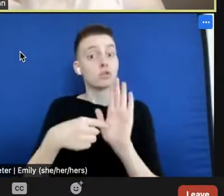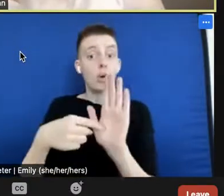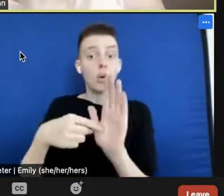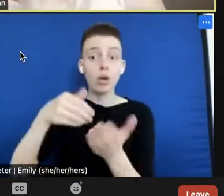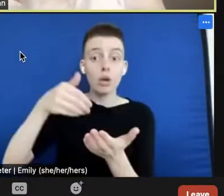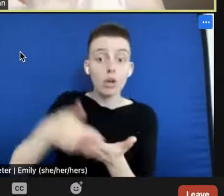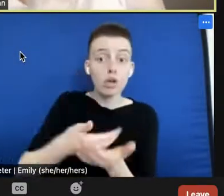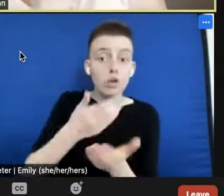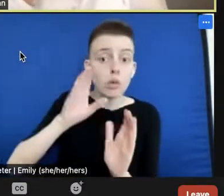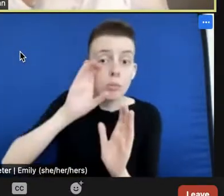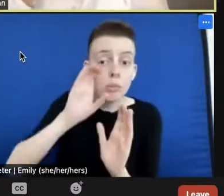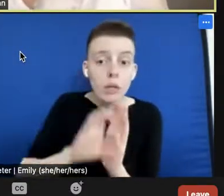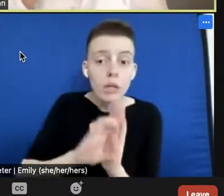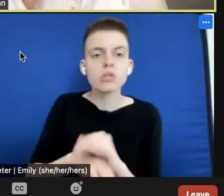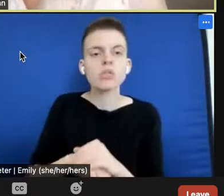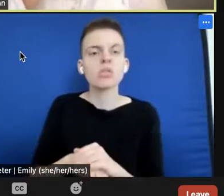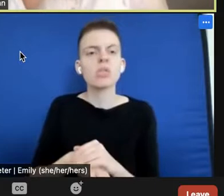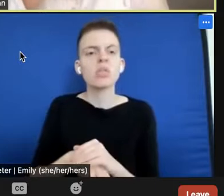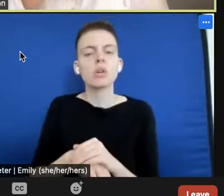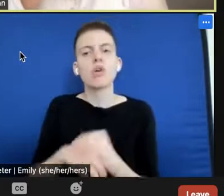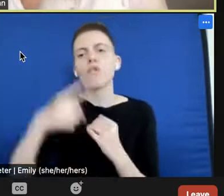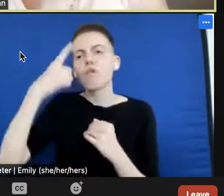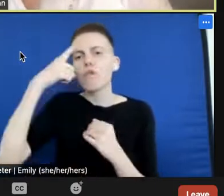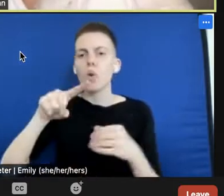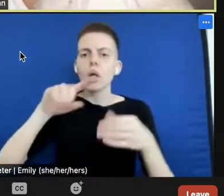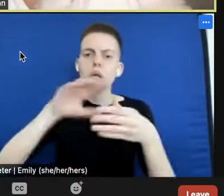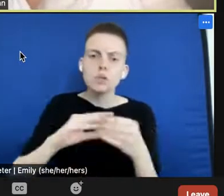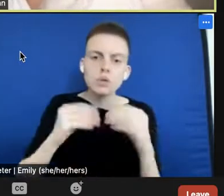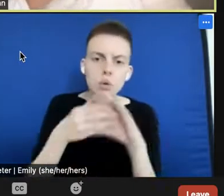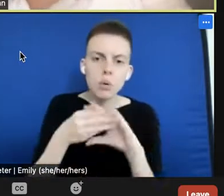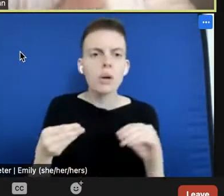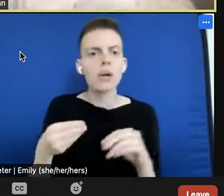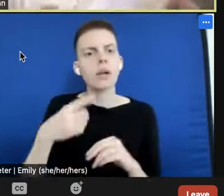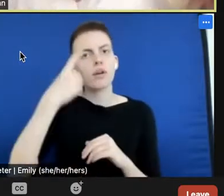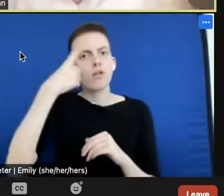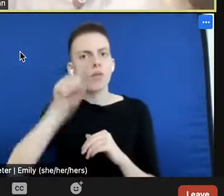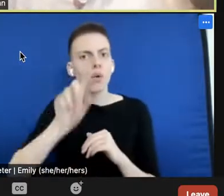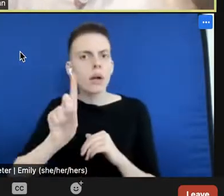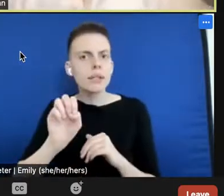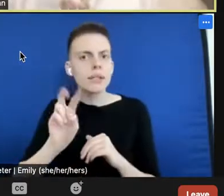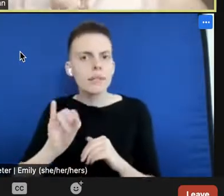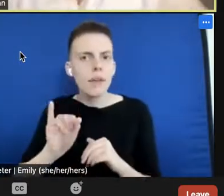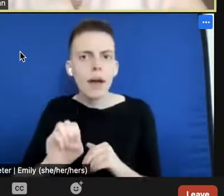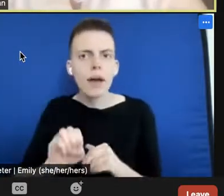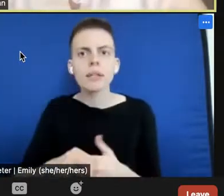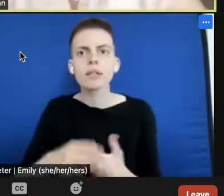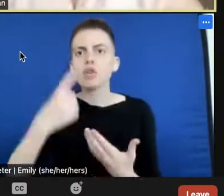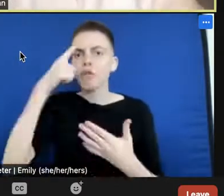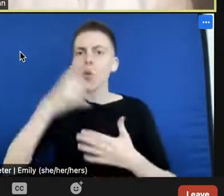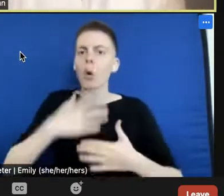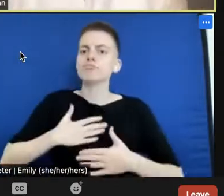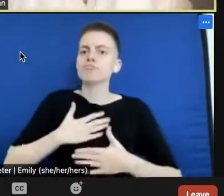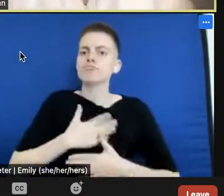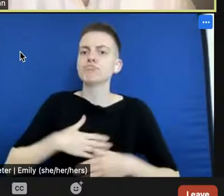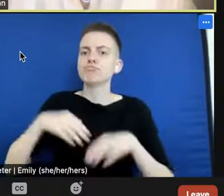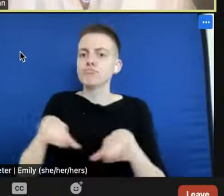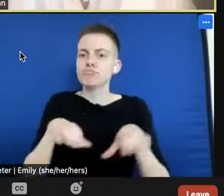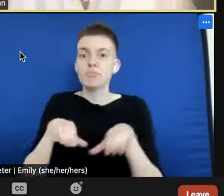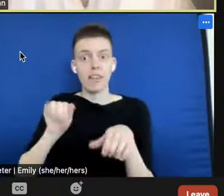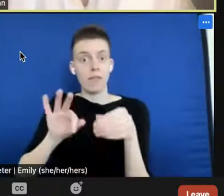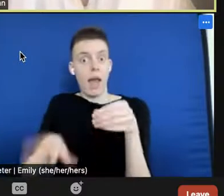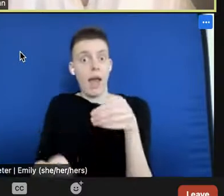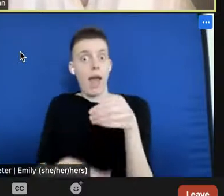to a story or to a literacy experience or to a leisure experience or to a, whatever experience, that you find